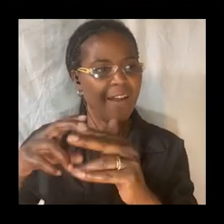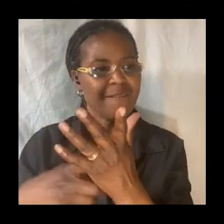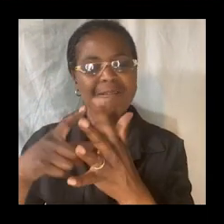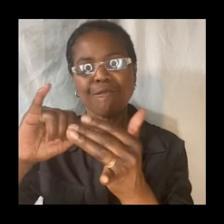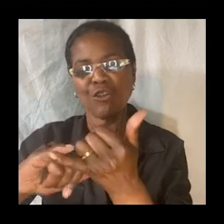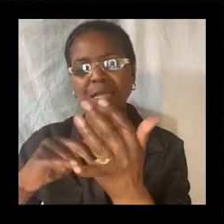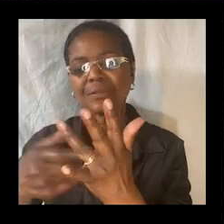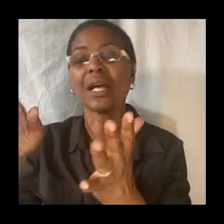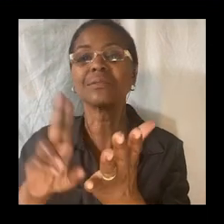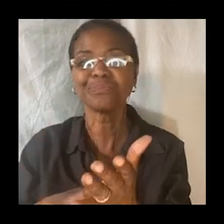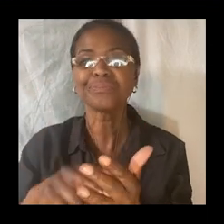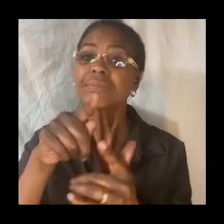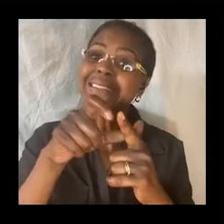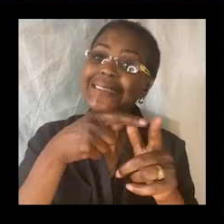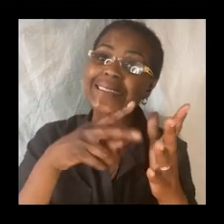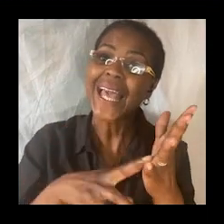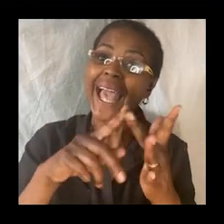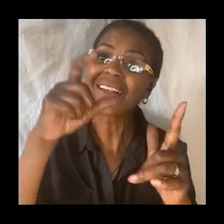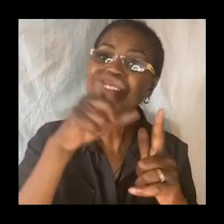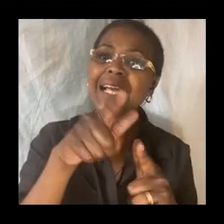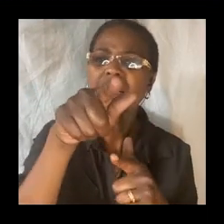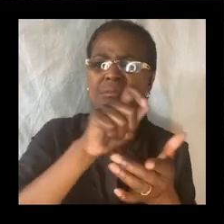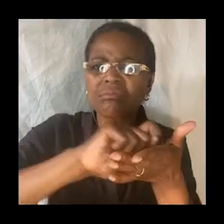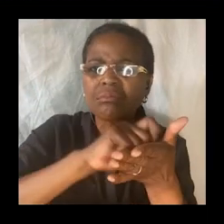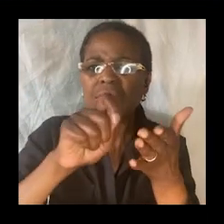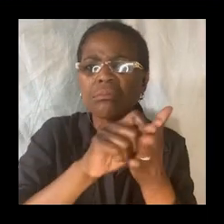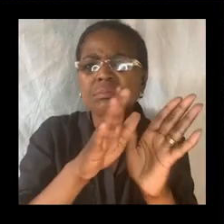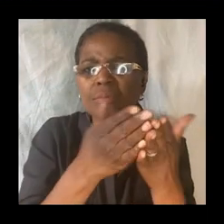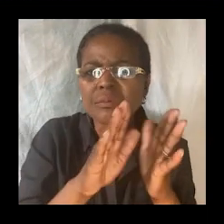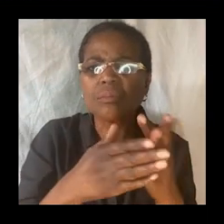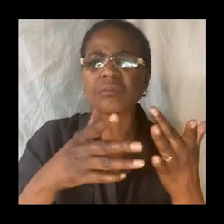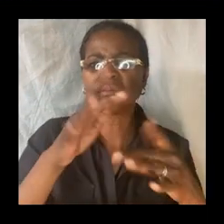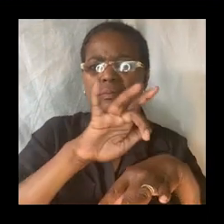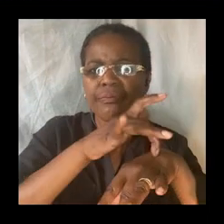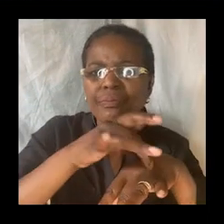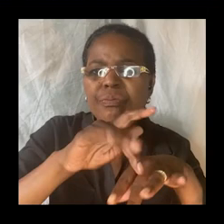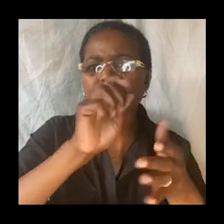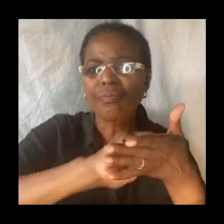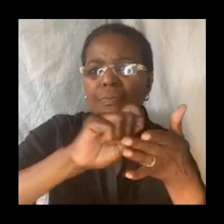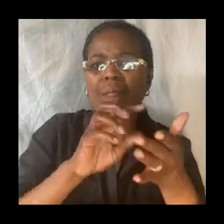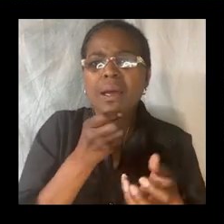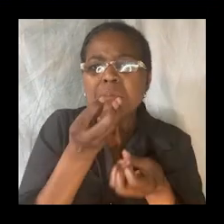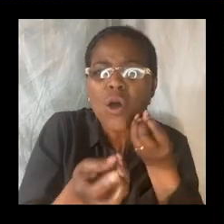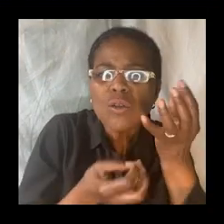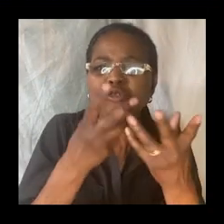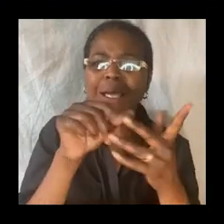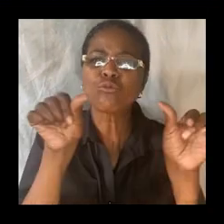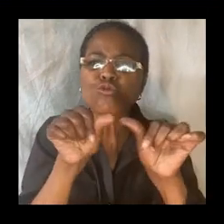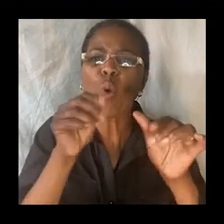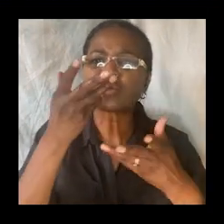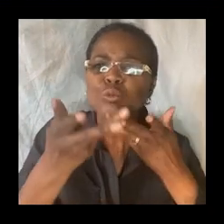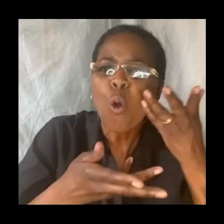those include novels, picture books, short stories, and he's also written plays and poems